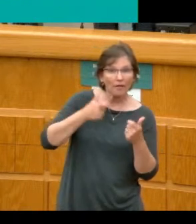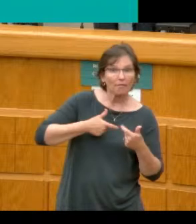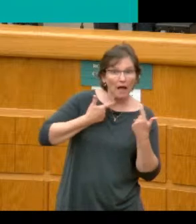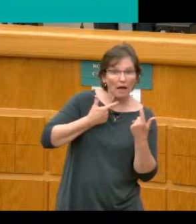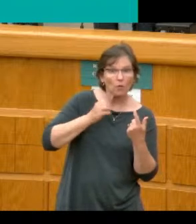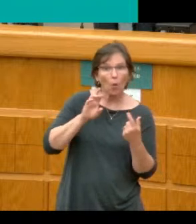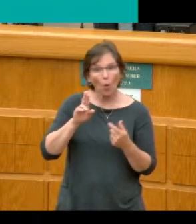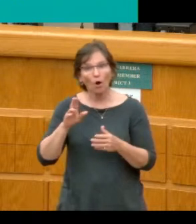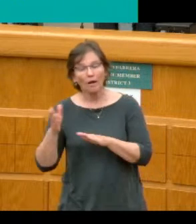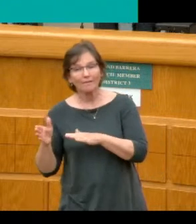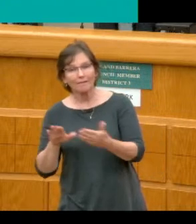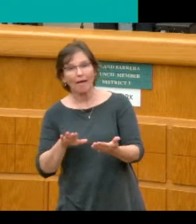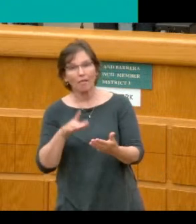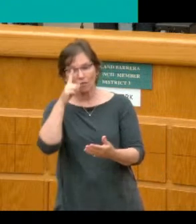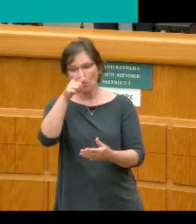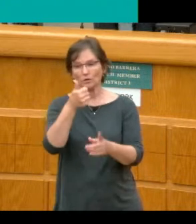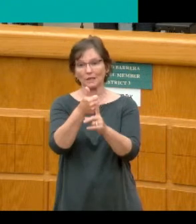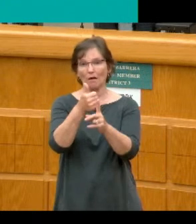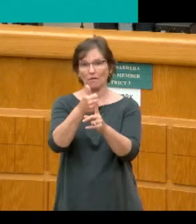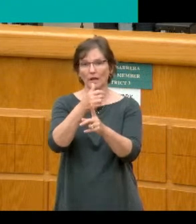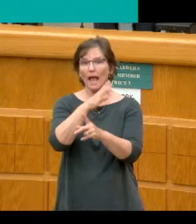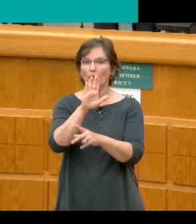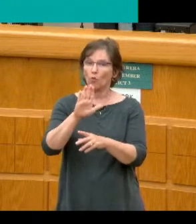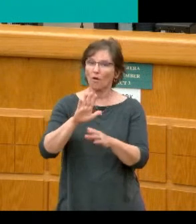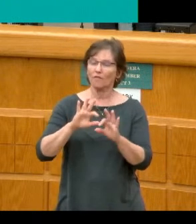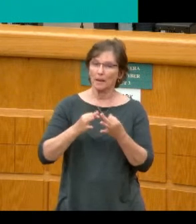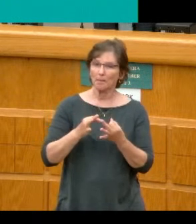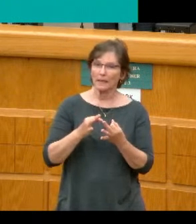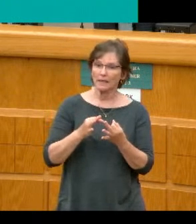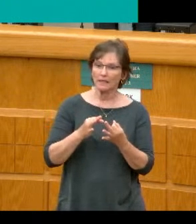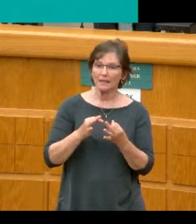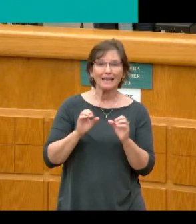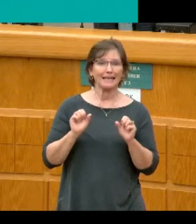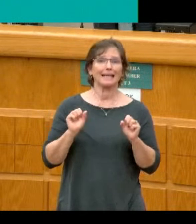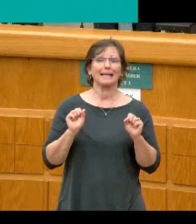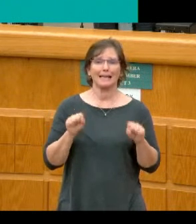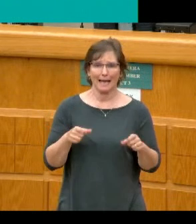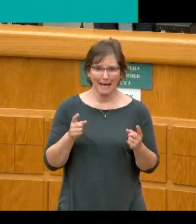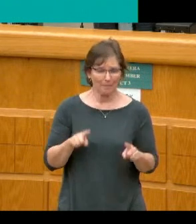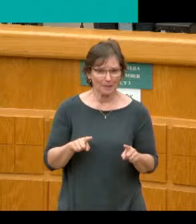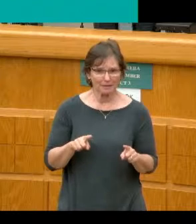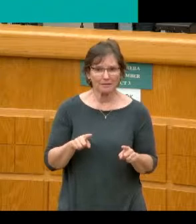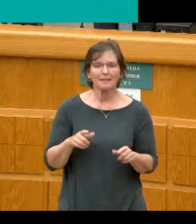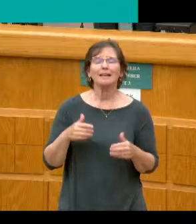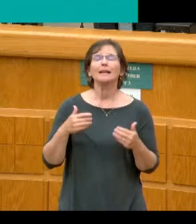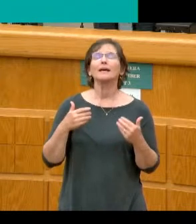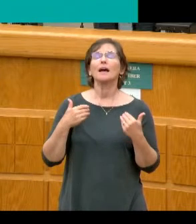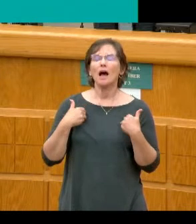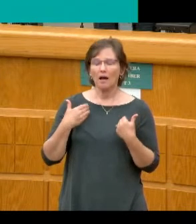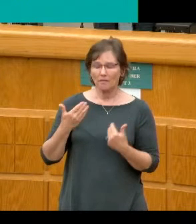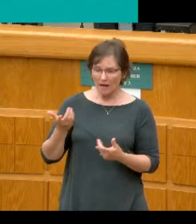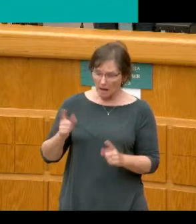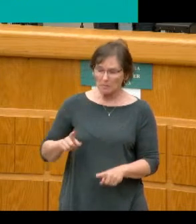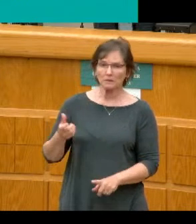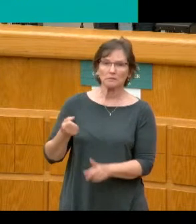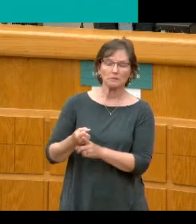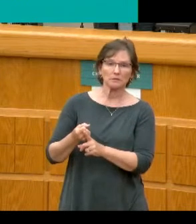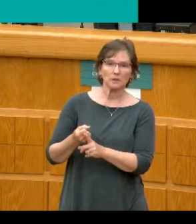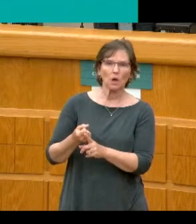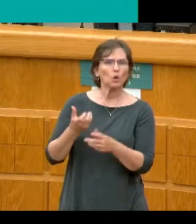let's skip the basic. Now, the decision decisions you make this holiday